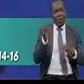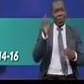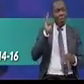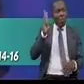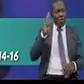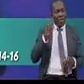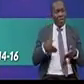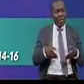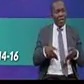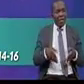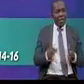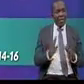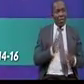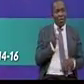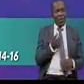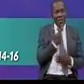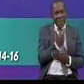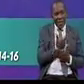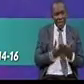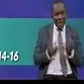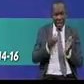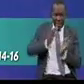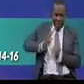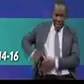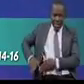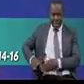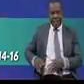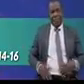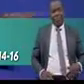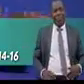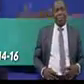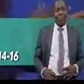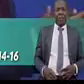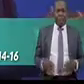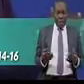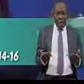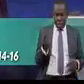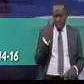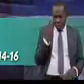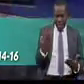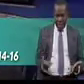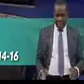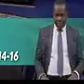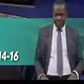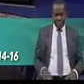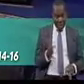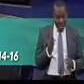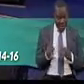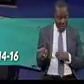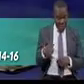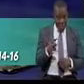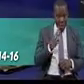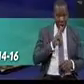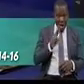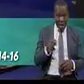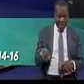let us lay aside. Look up here. If you're traveling and you are allowed a baggage,